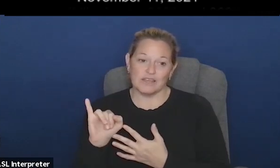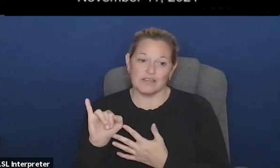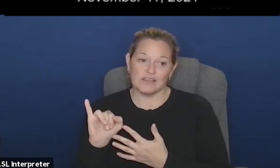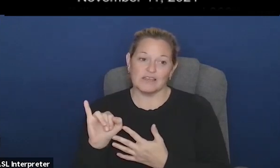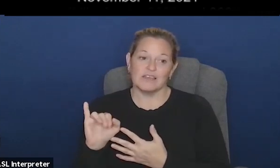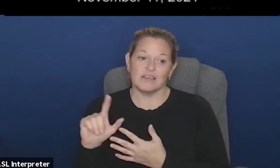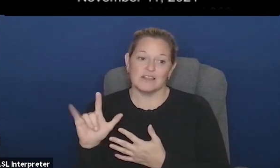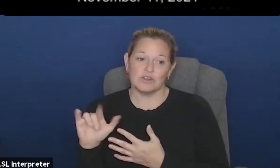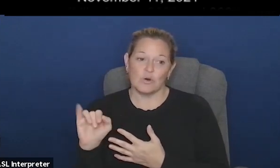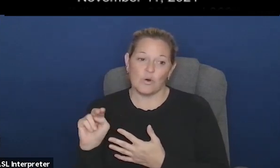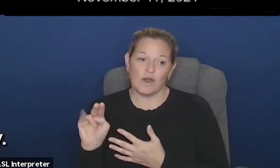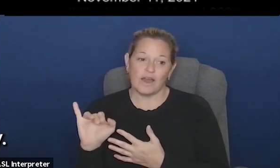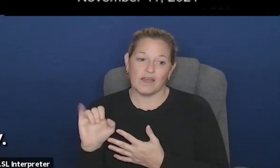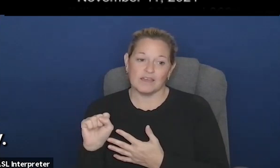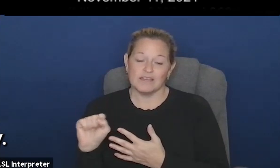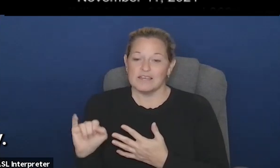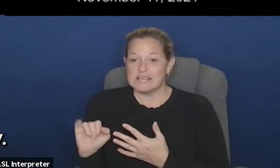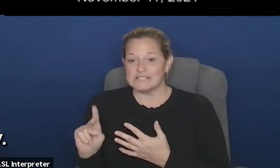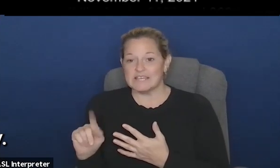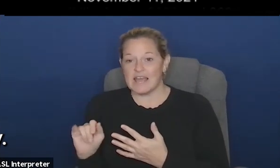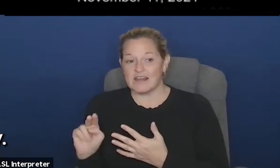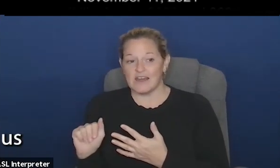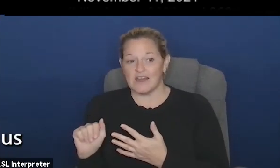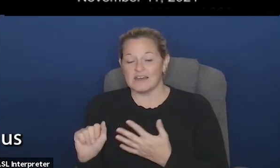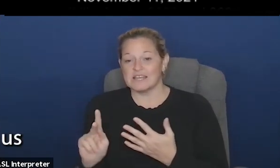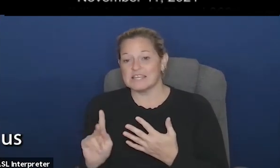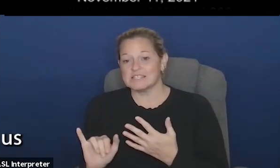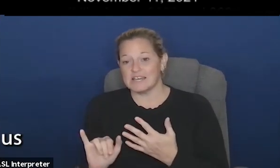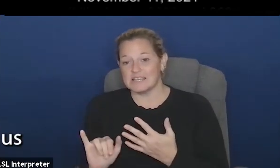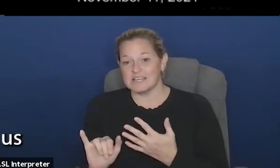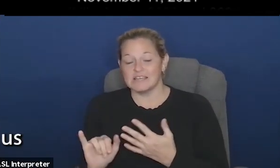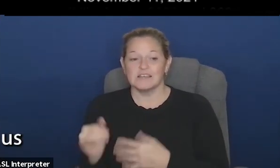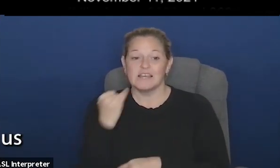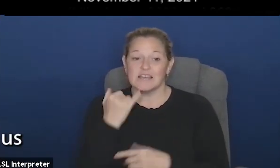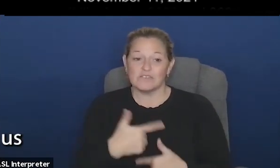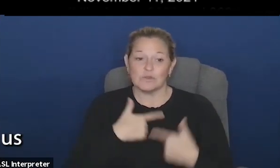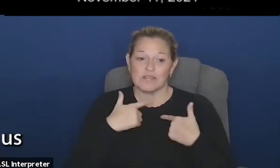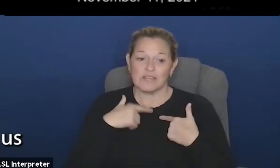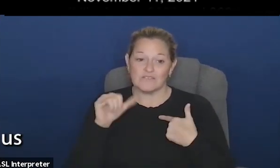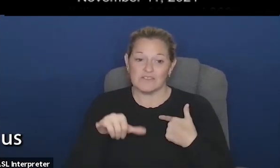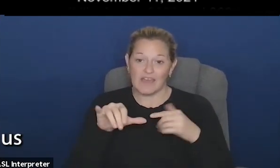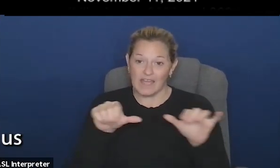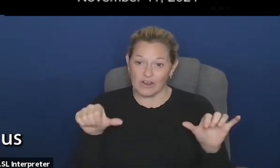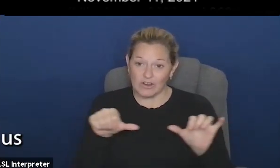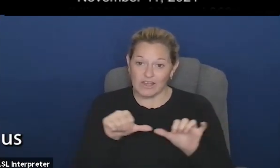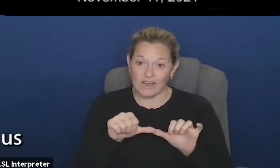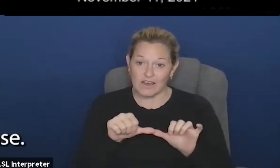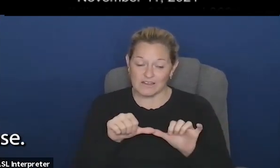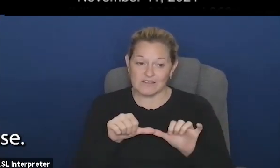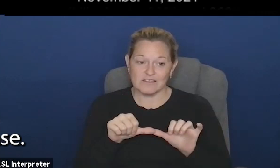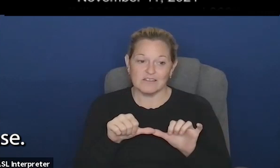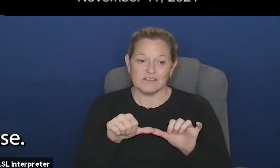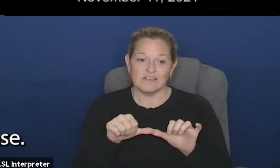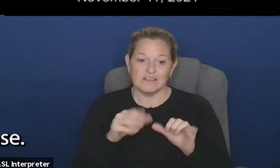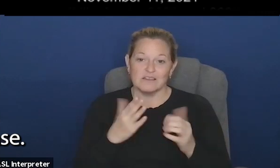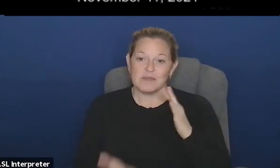mentioned before, there are lots of large population areas in or near the path of totality. So if you live in this area, stay tuned and maybe reach out to us if you're